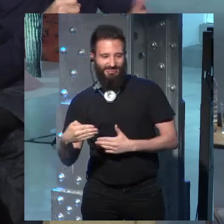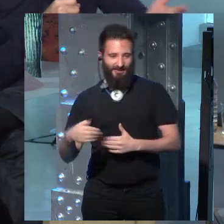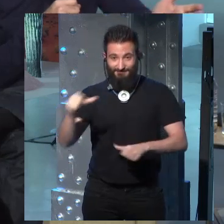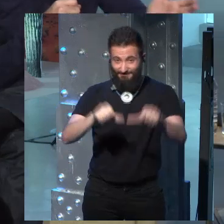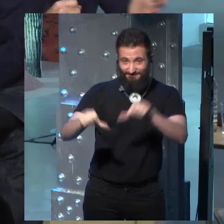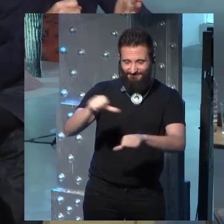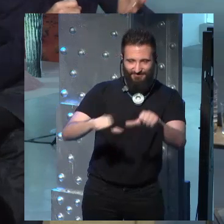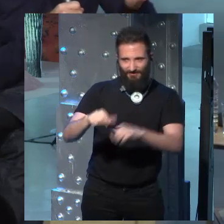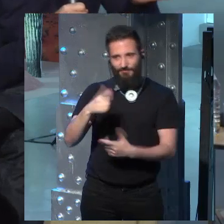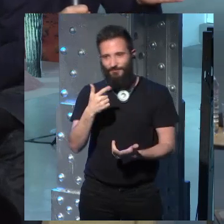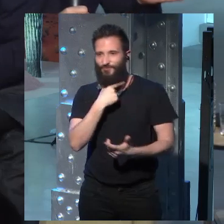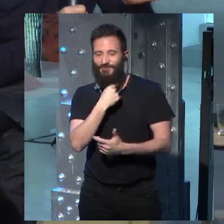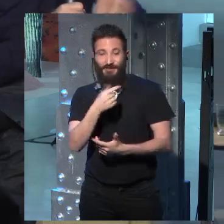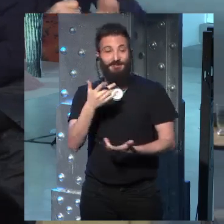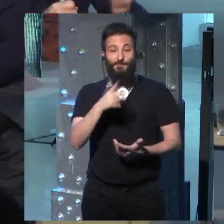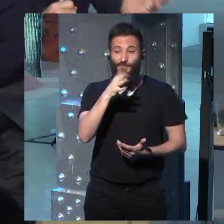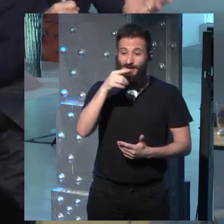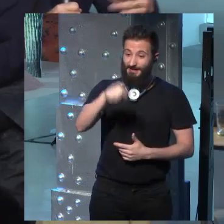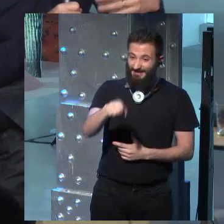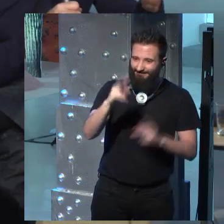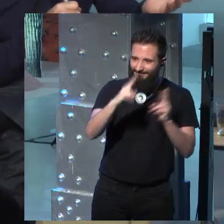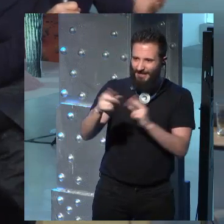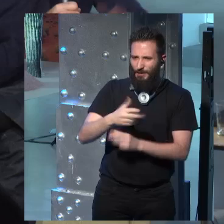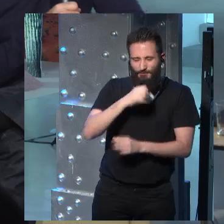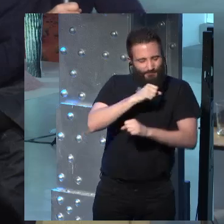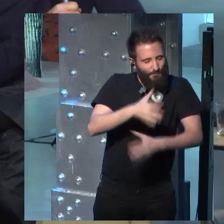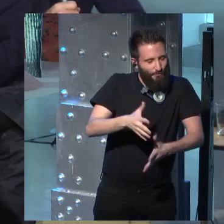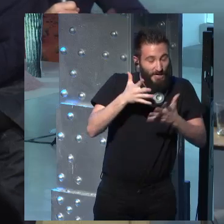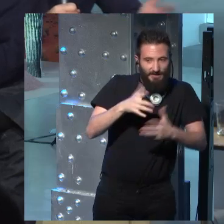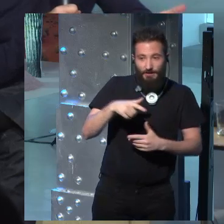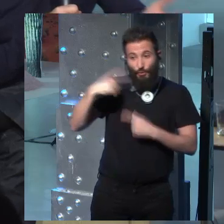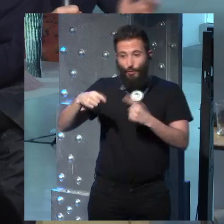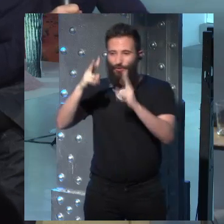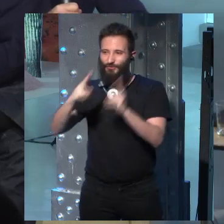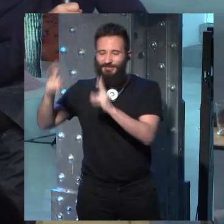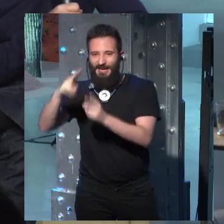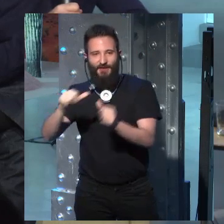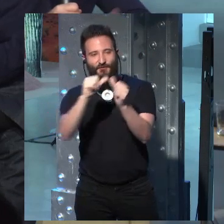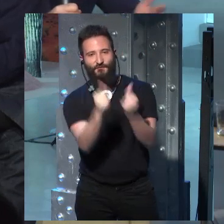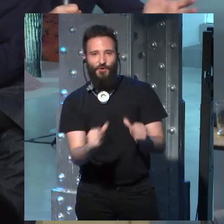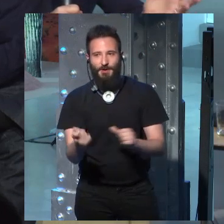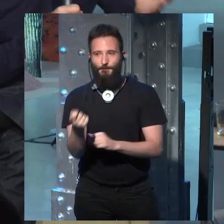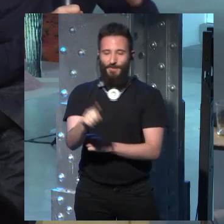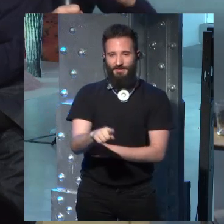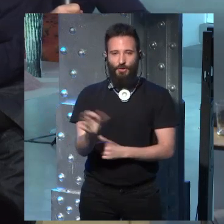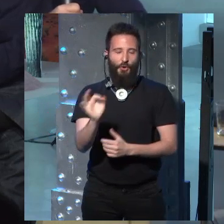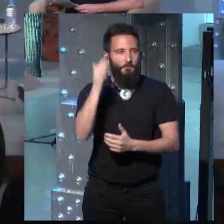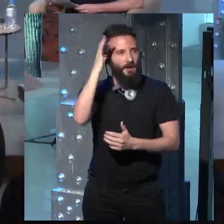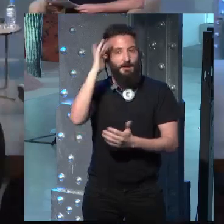somebody does anything off it, a version of it, I mean, a song that you love, you